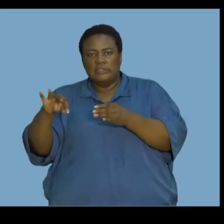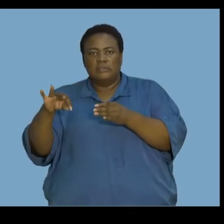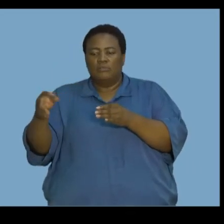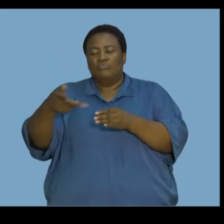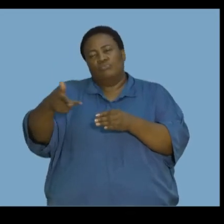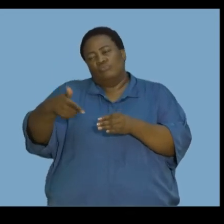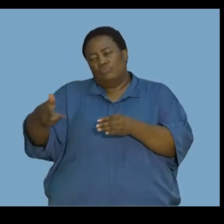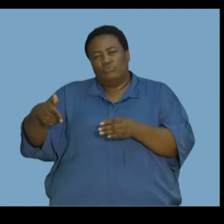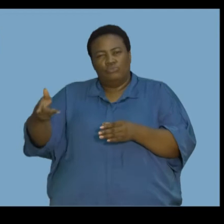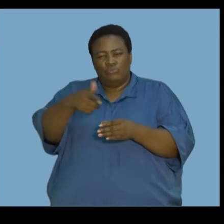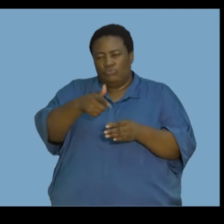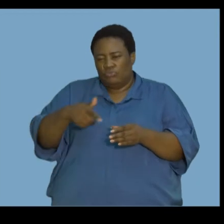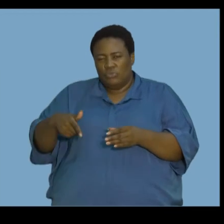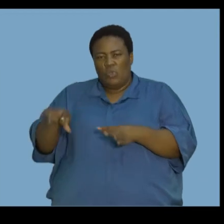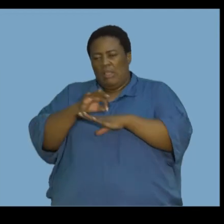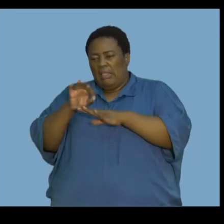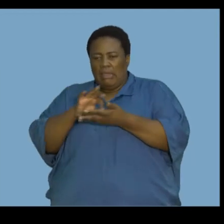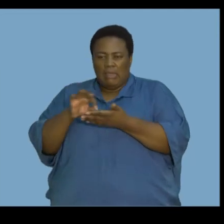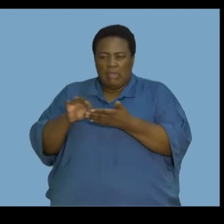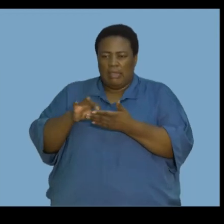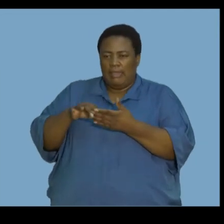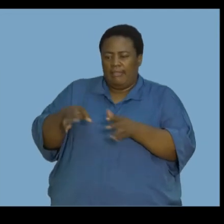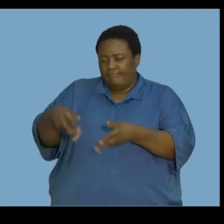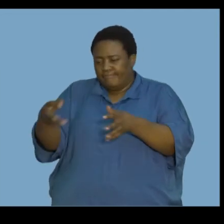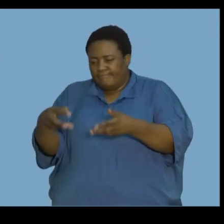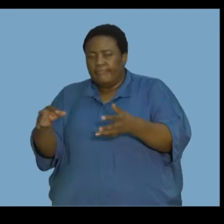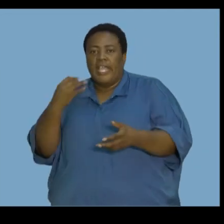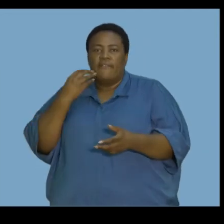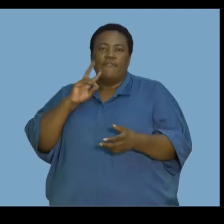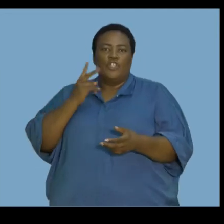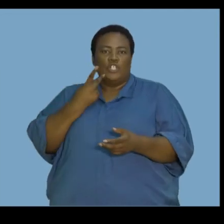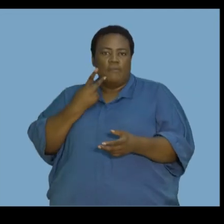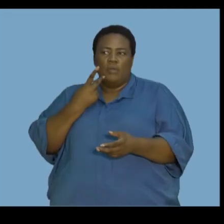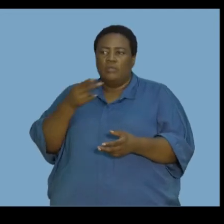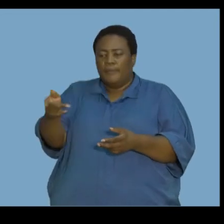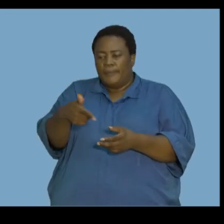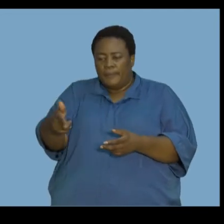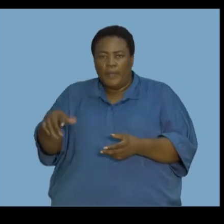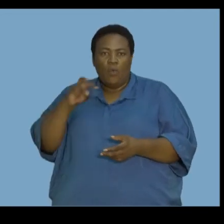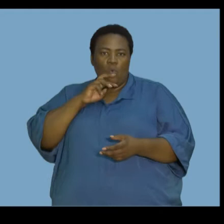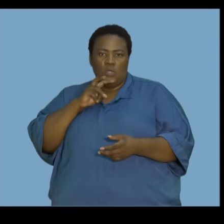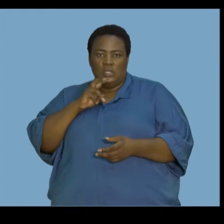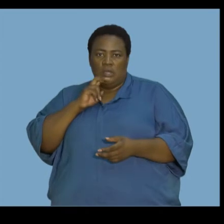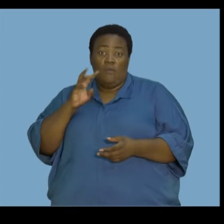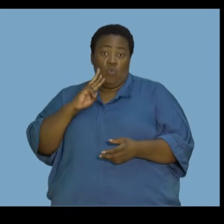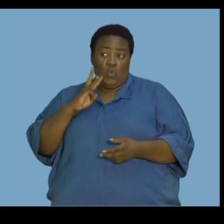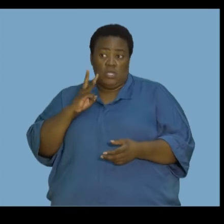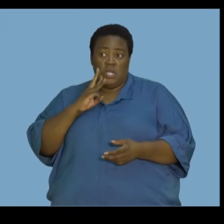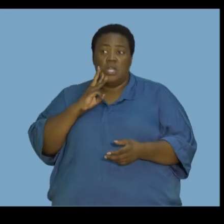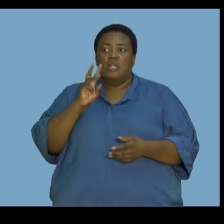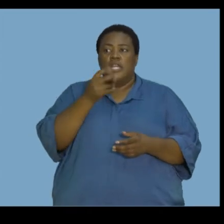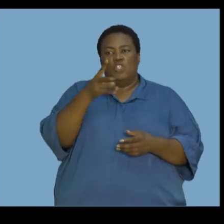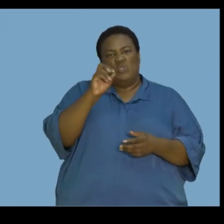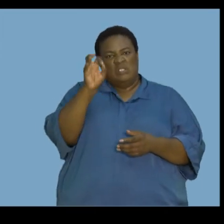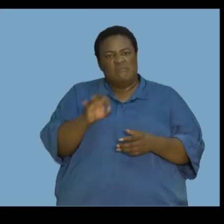probably for keeping their lawns, or probably if they've had vegetables growing. We see that 20% of it was used for washing clothes,